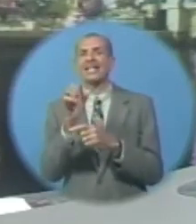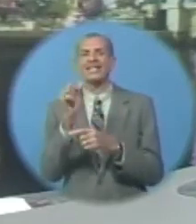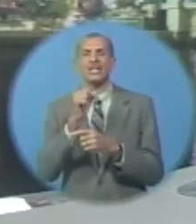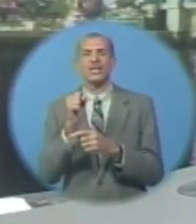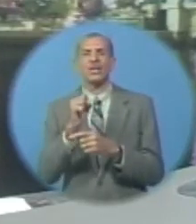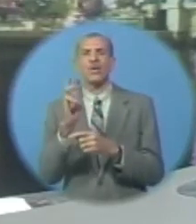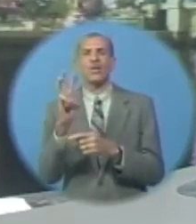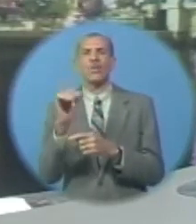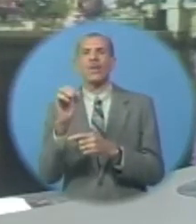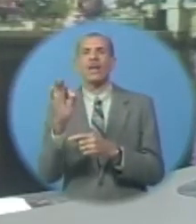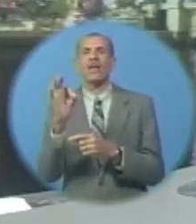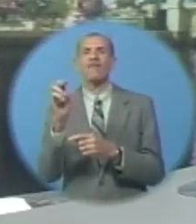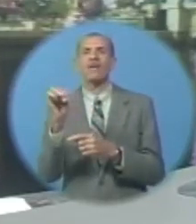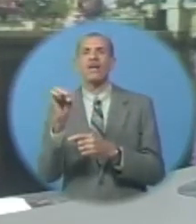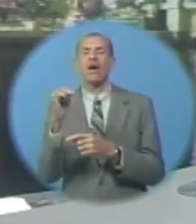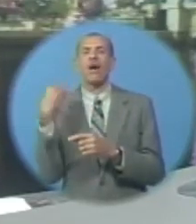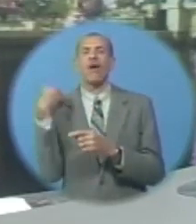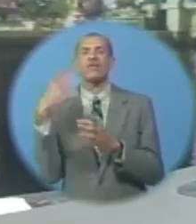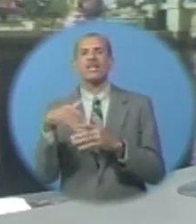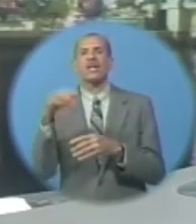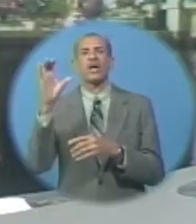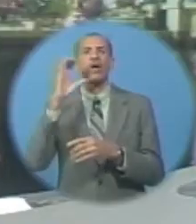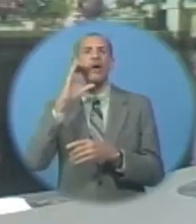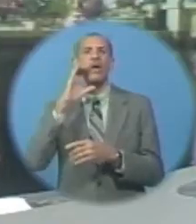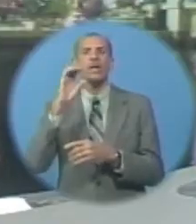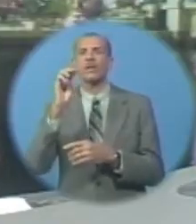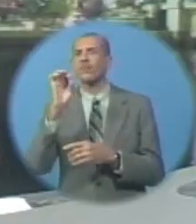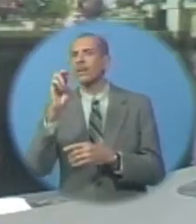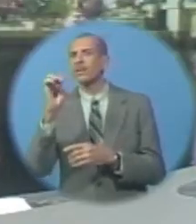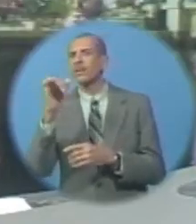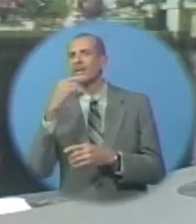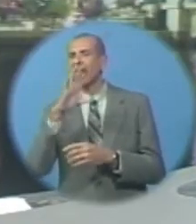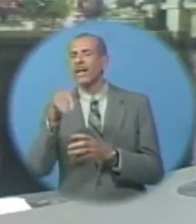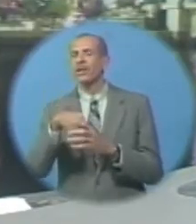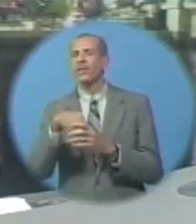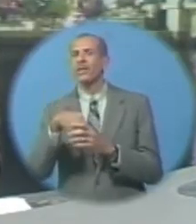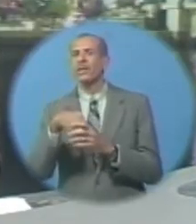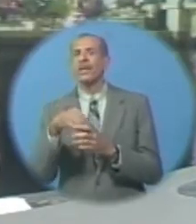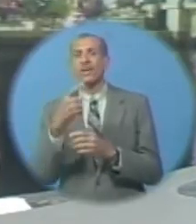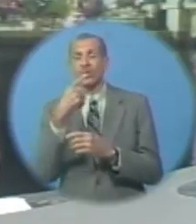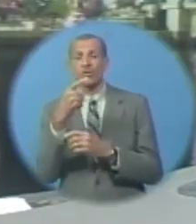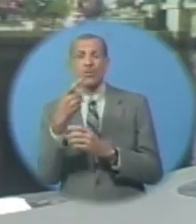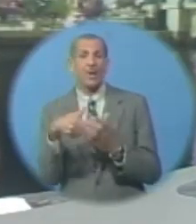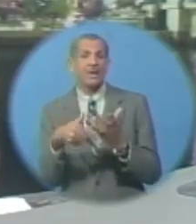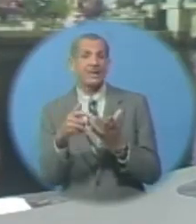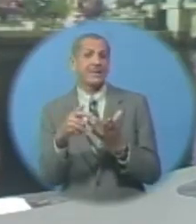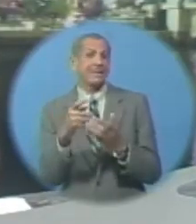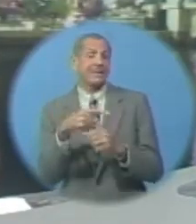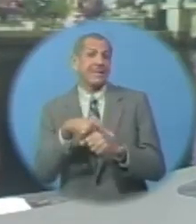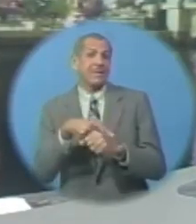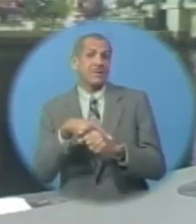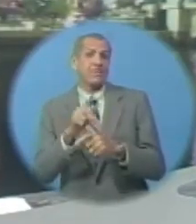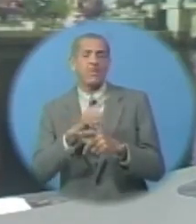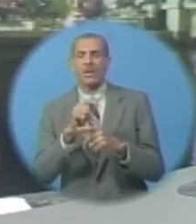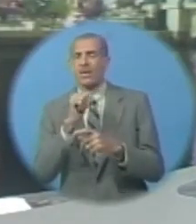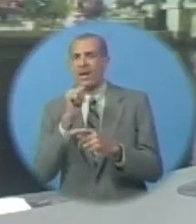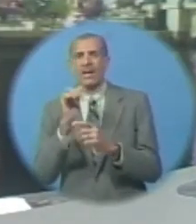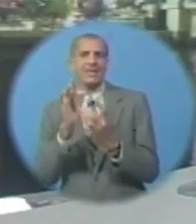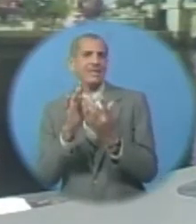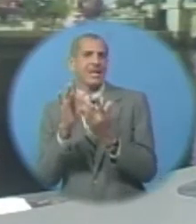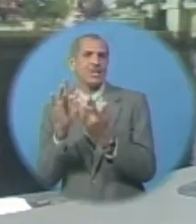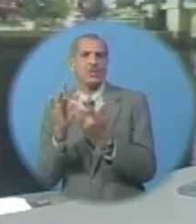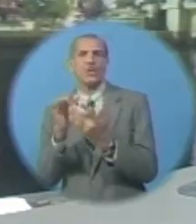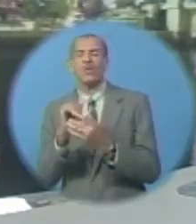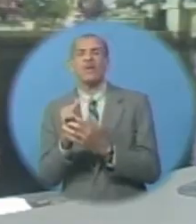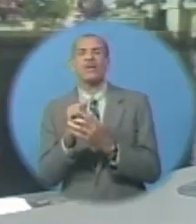with the National Assistance Board, Colleen Walcott, include those who at times may be out of touch with the community and do take part